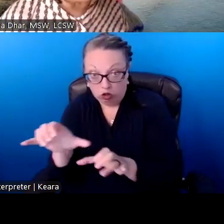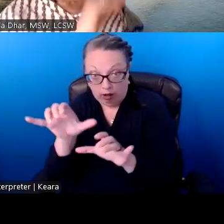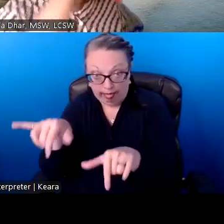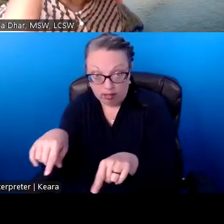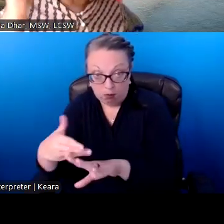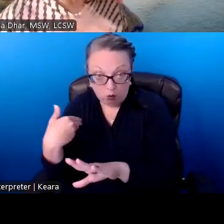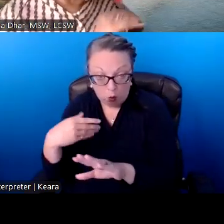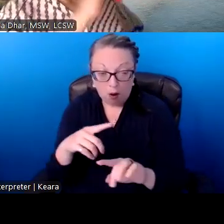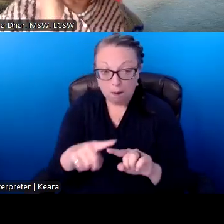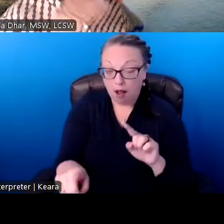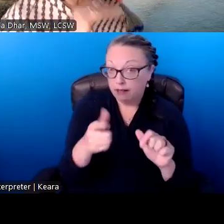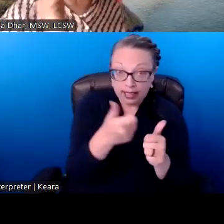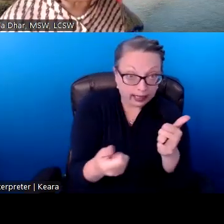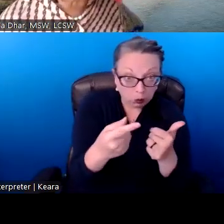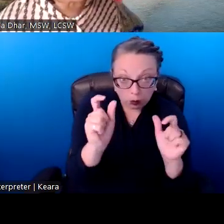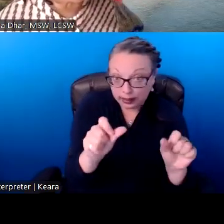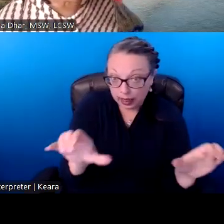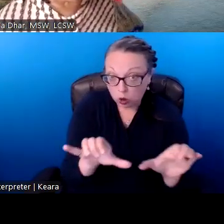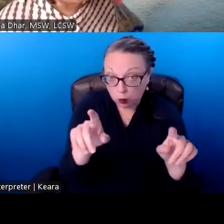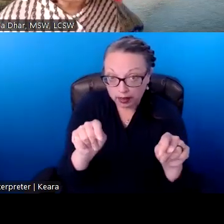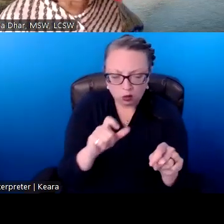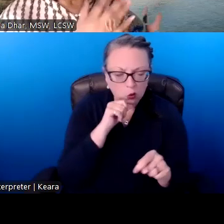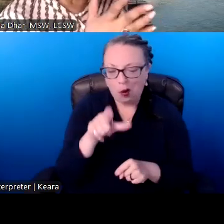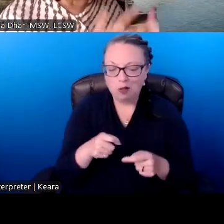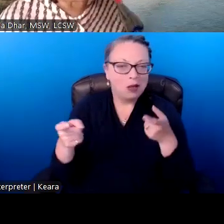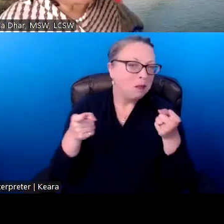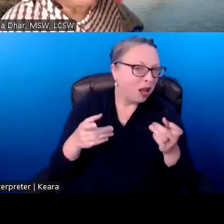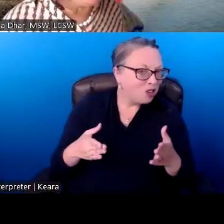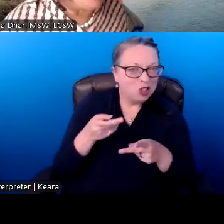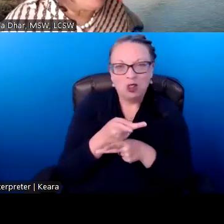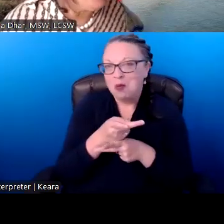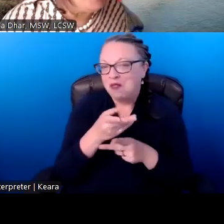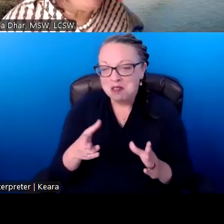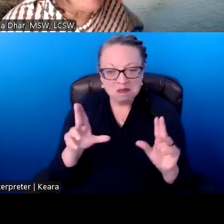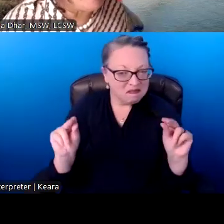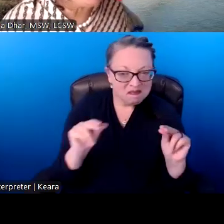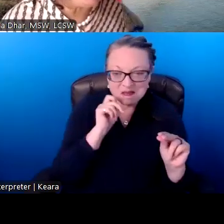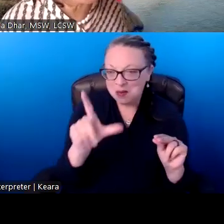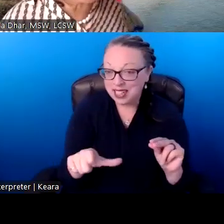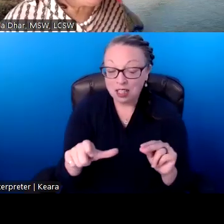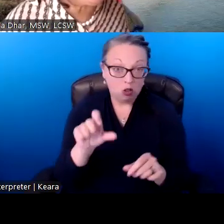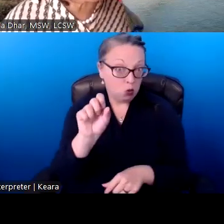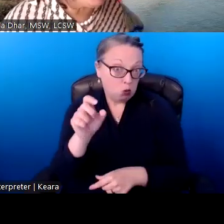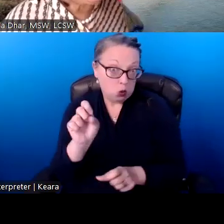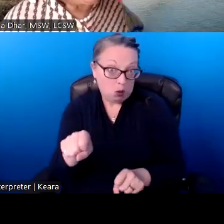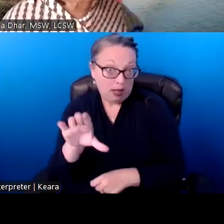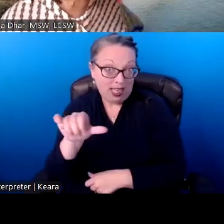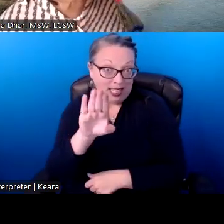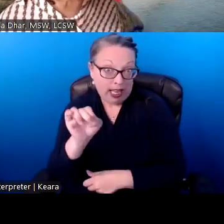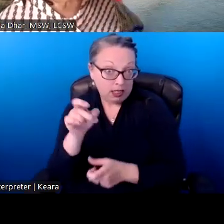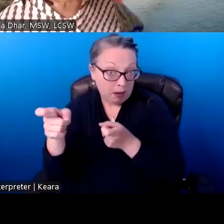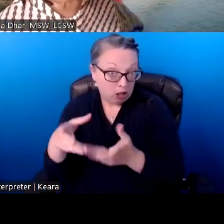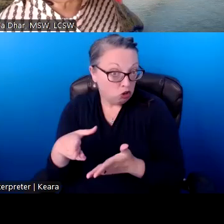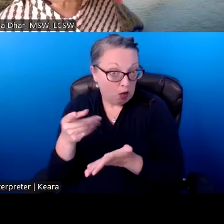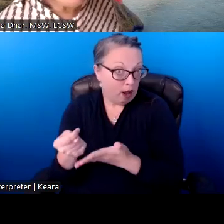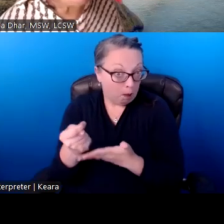You know, you don't have to be like a manager or a supervisor. You can sit at your desk one day. You could be a case manager or a therapist and do this